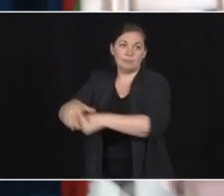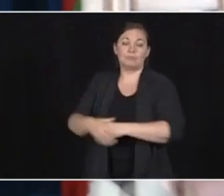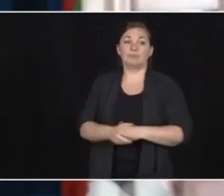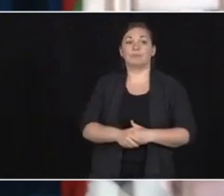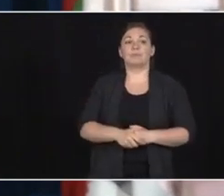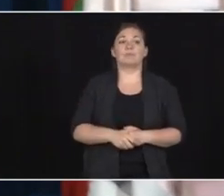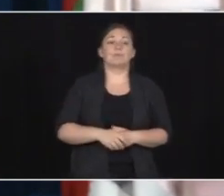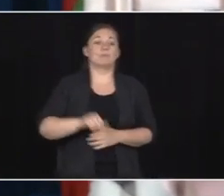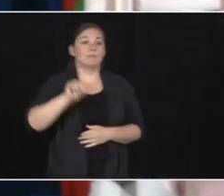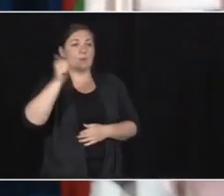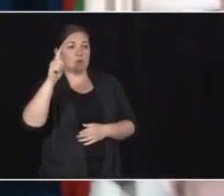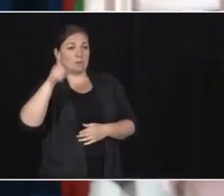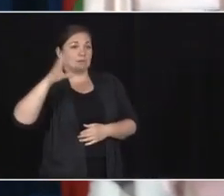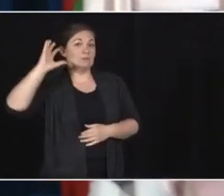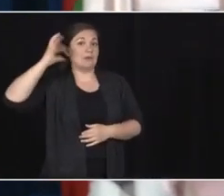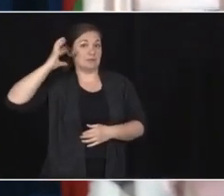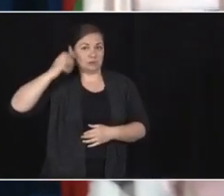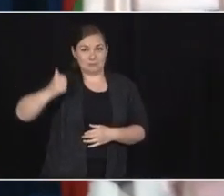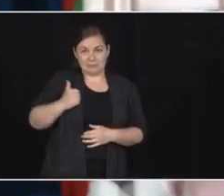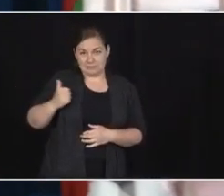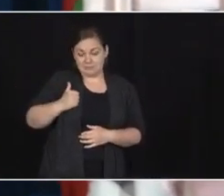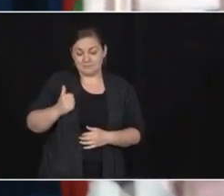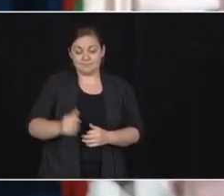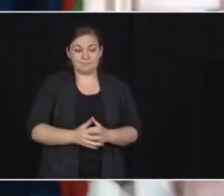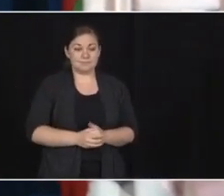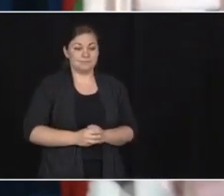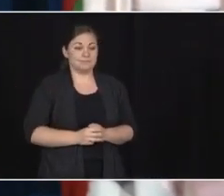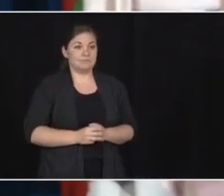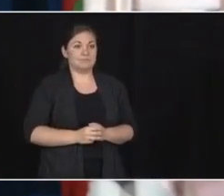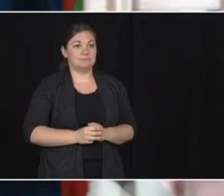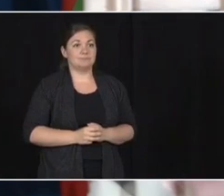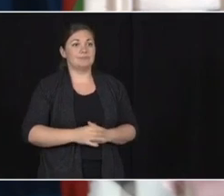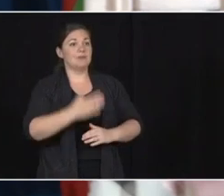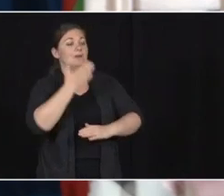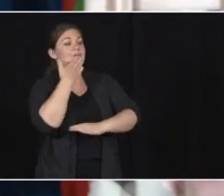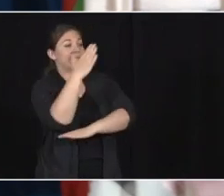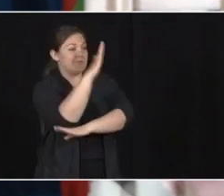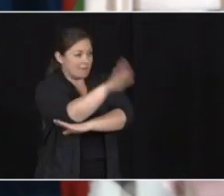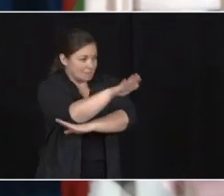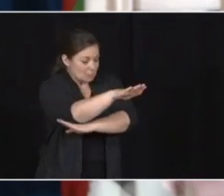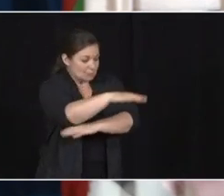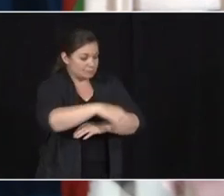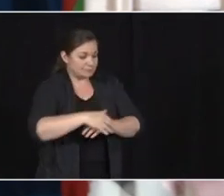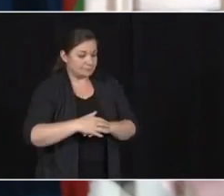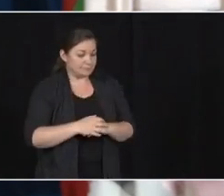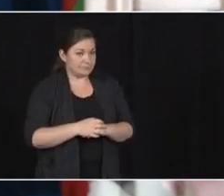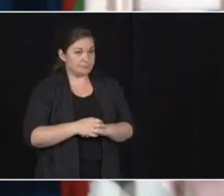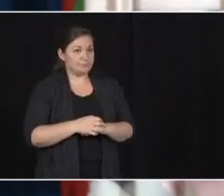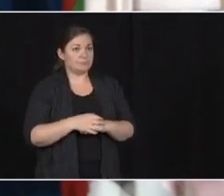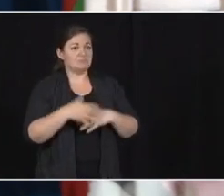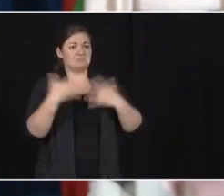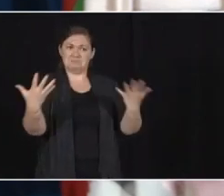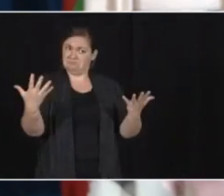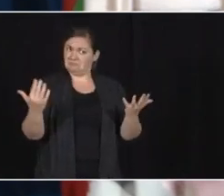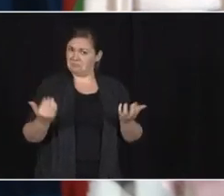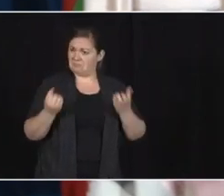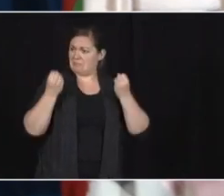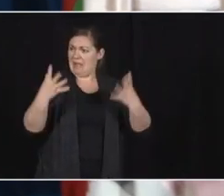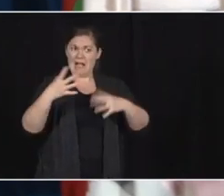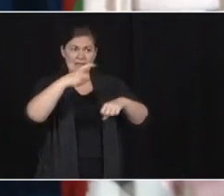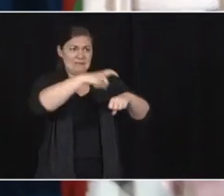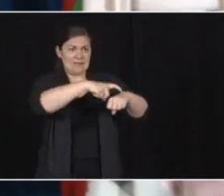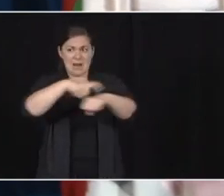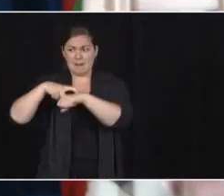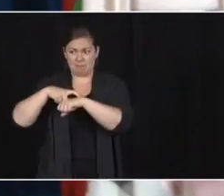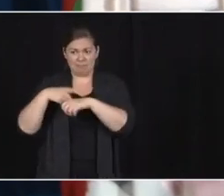Radio Canada. Please go ahead. Good afternoon, Premier. Many times during this pandemic, you've